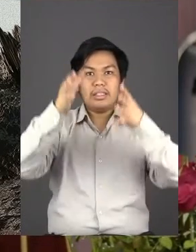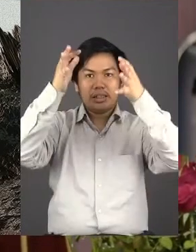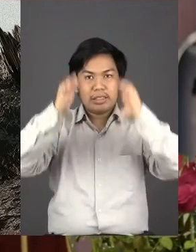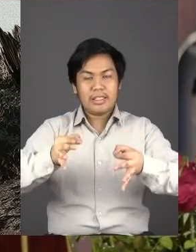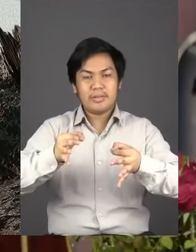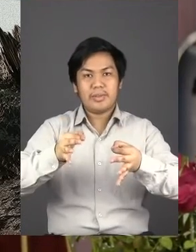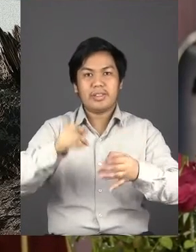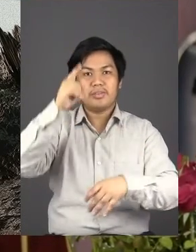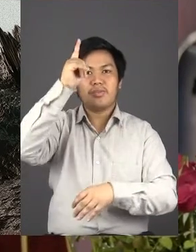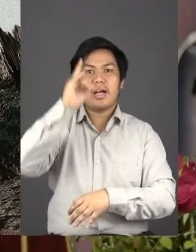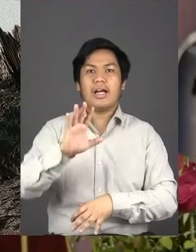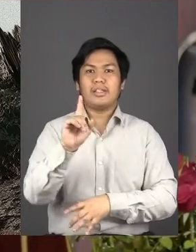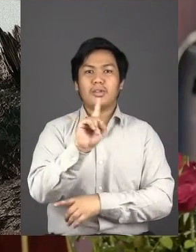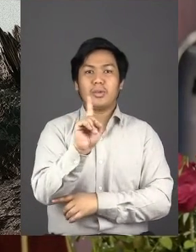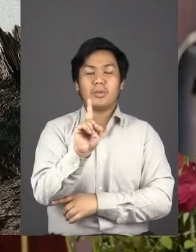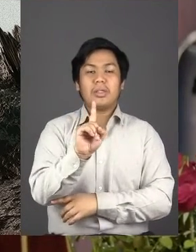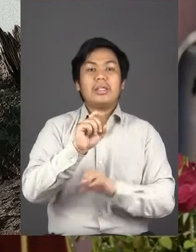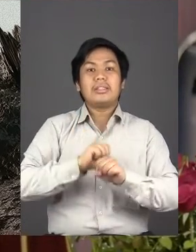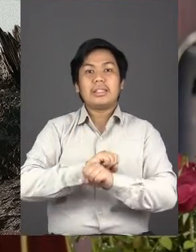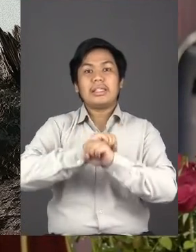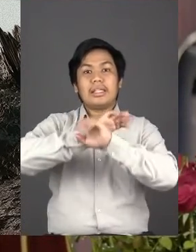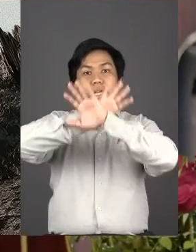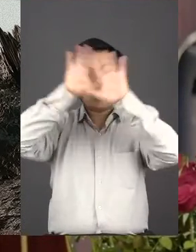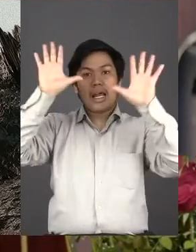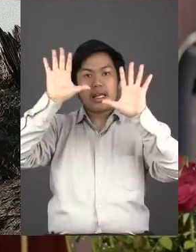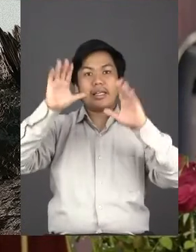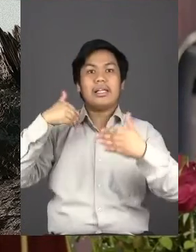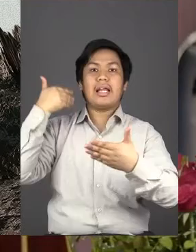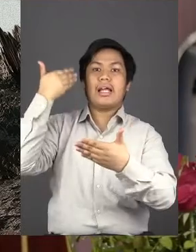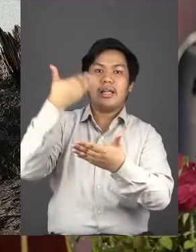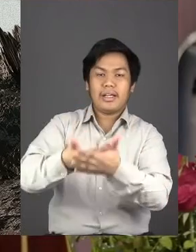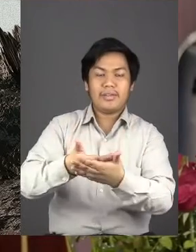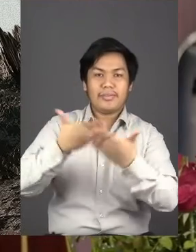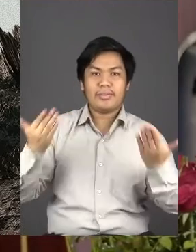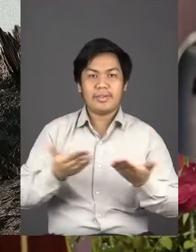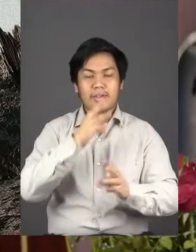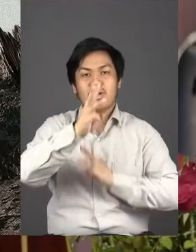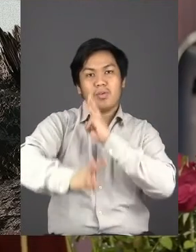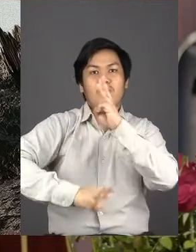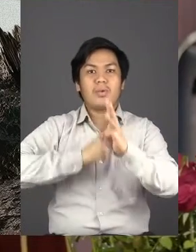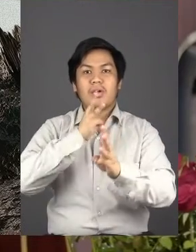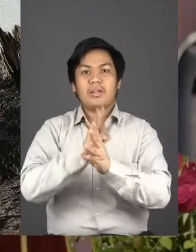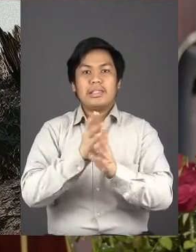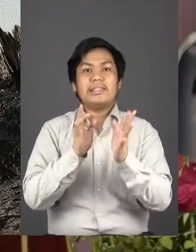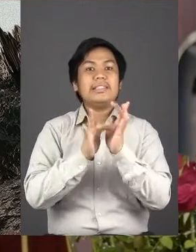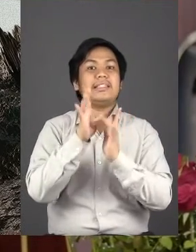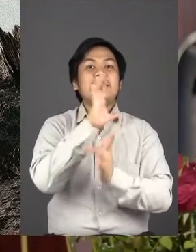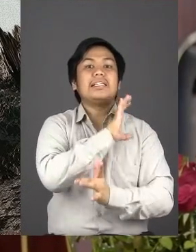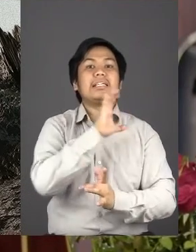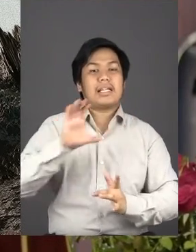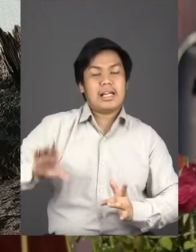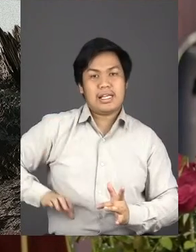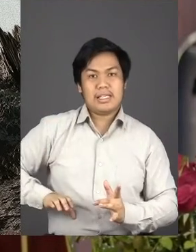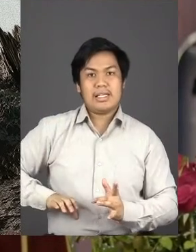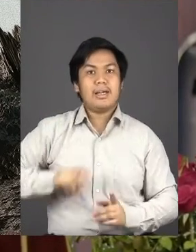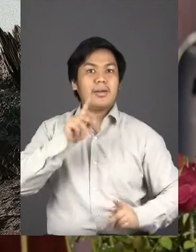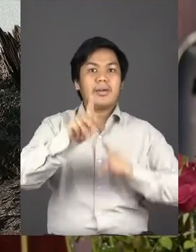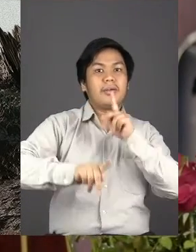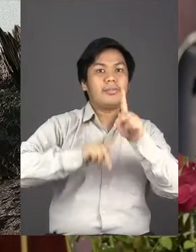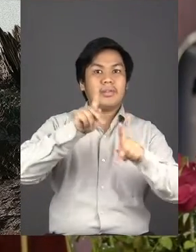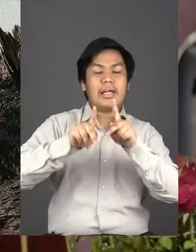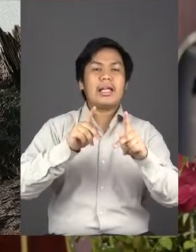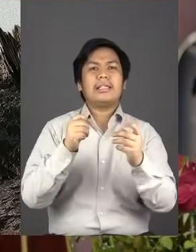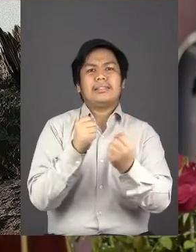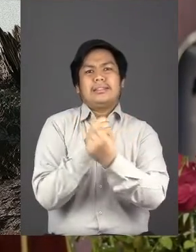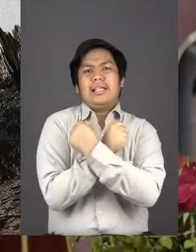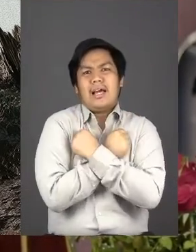judgment. The light has come into the world, si Kristo Jesus. And people